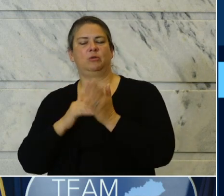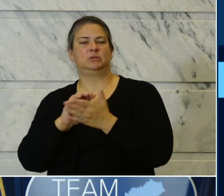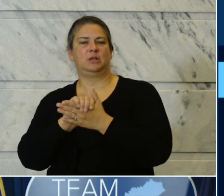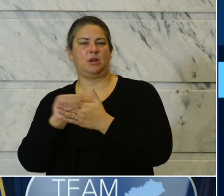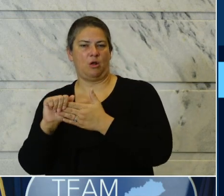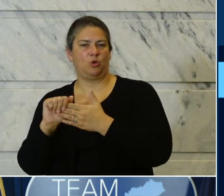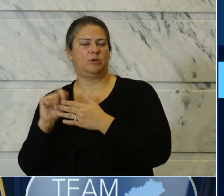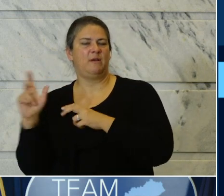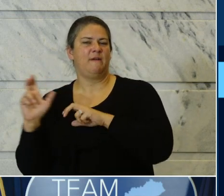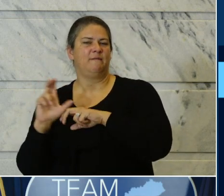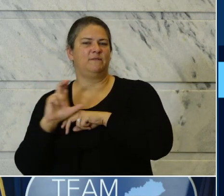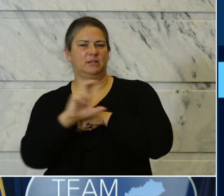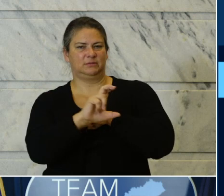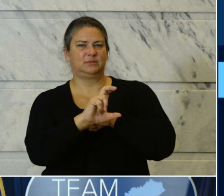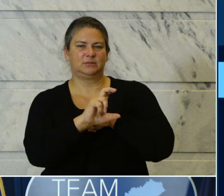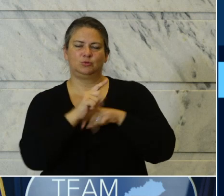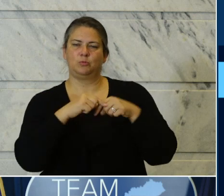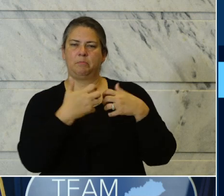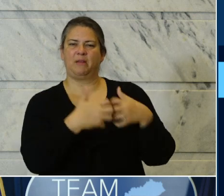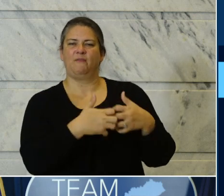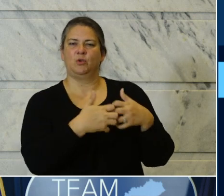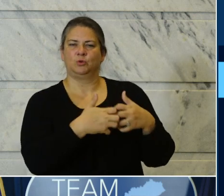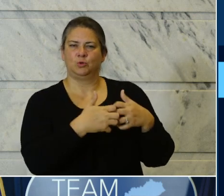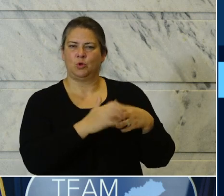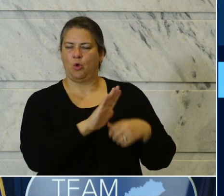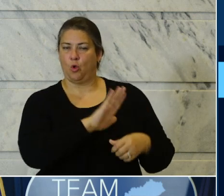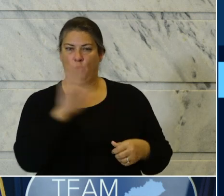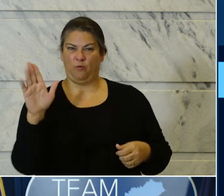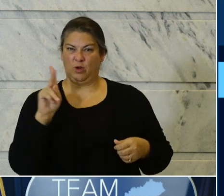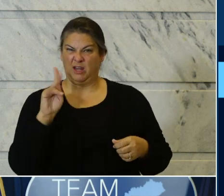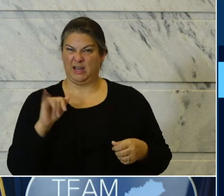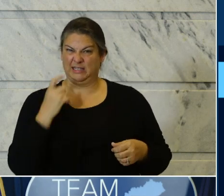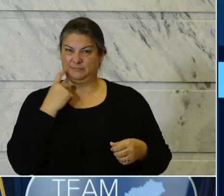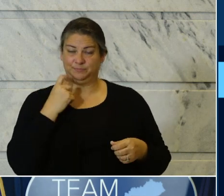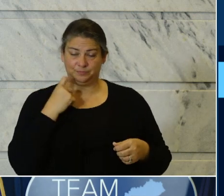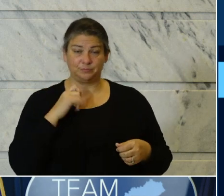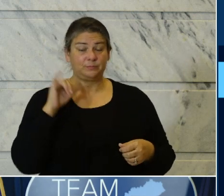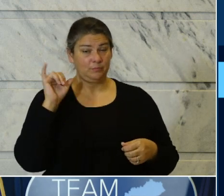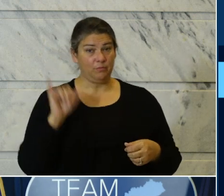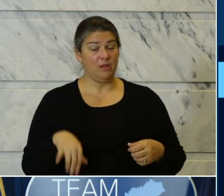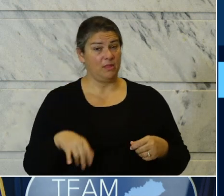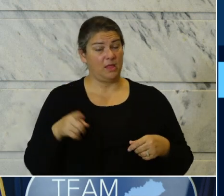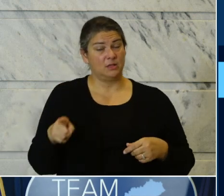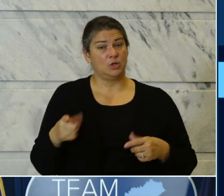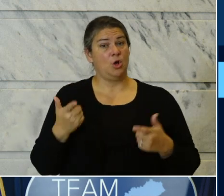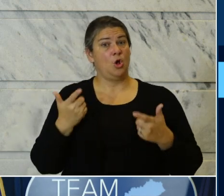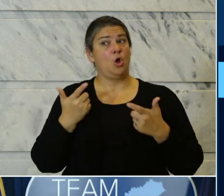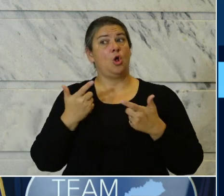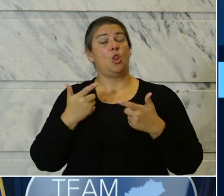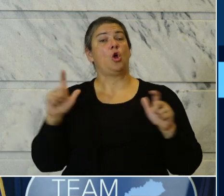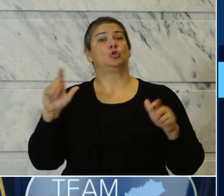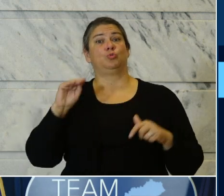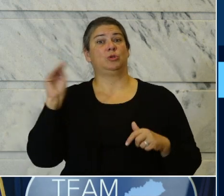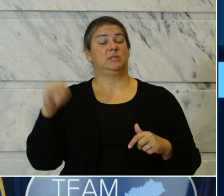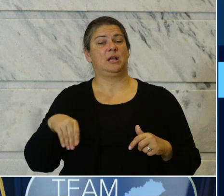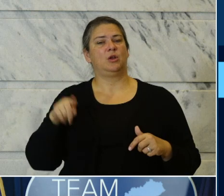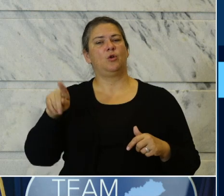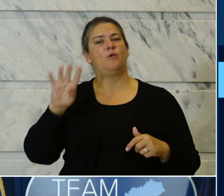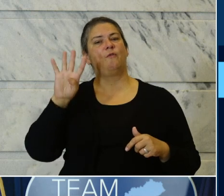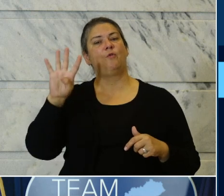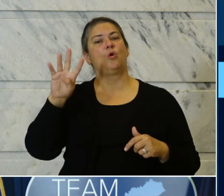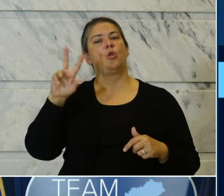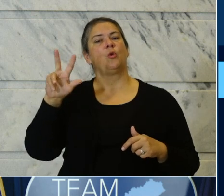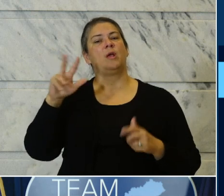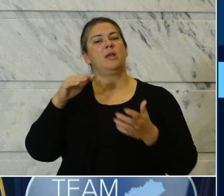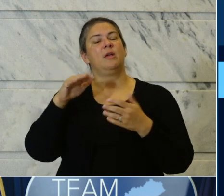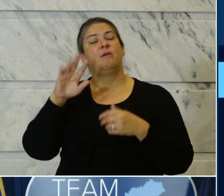$630,000 in investment by manufacturers throughout Kentucky. That represents a significant portion of over 4,300